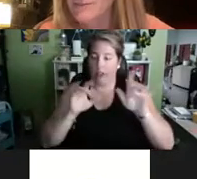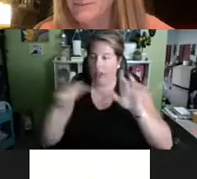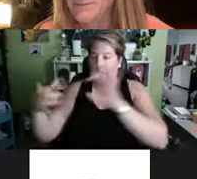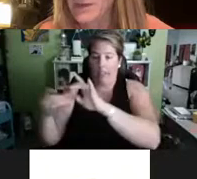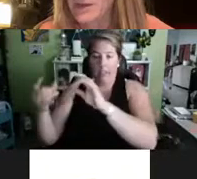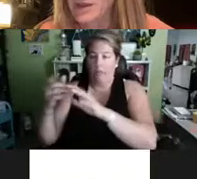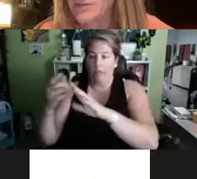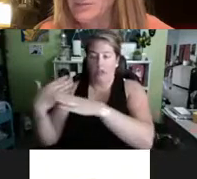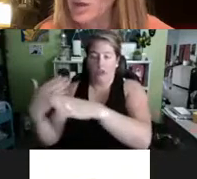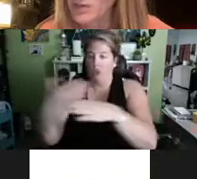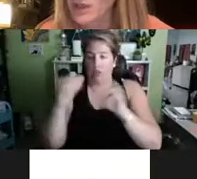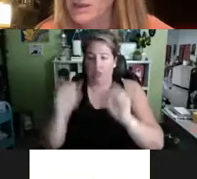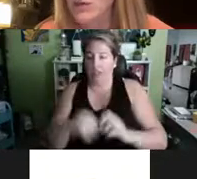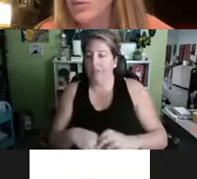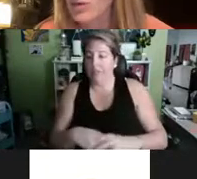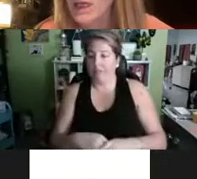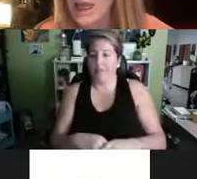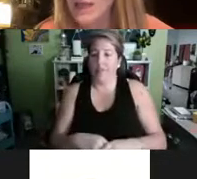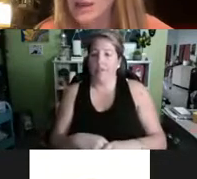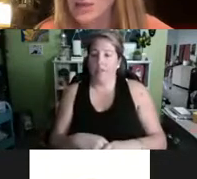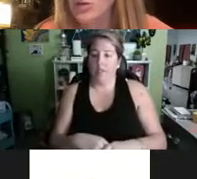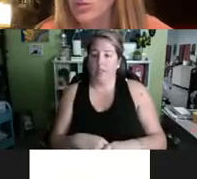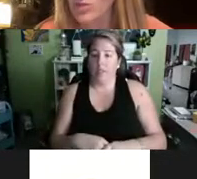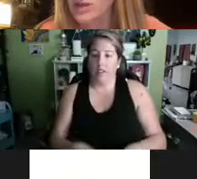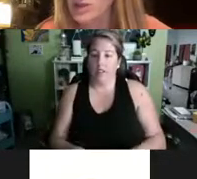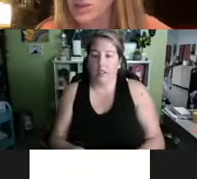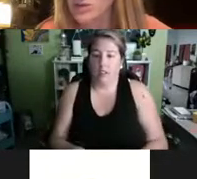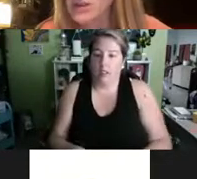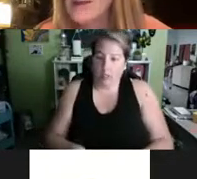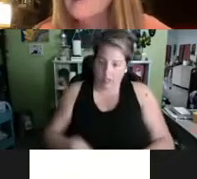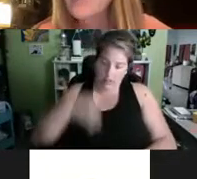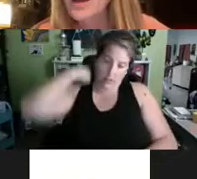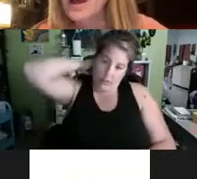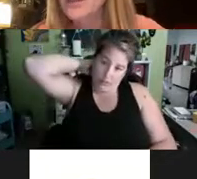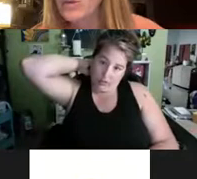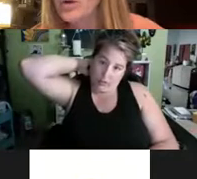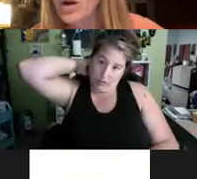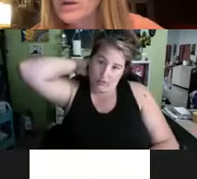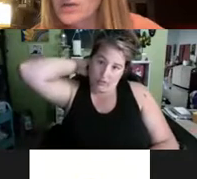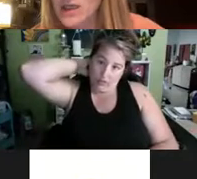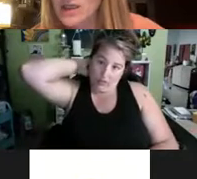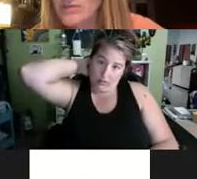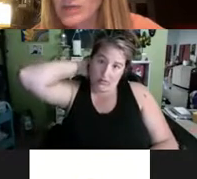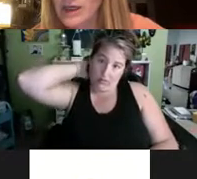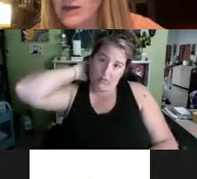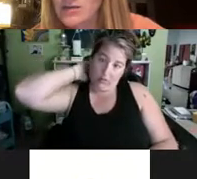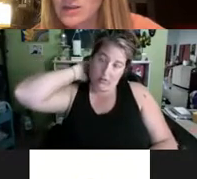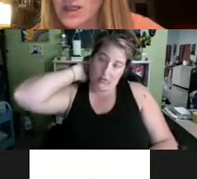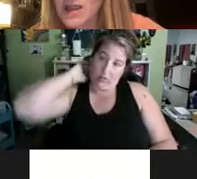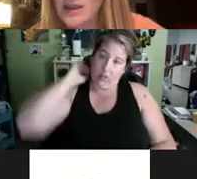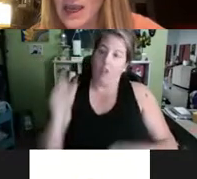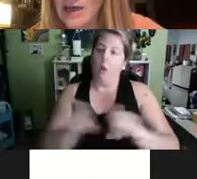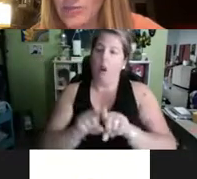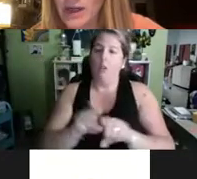neat. Dropbox. I mean, really anything that you would want to use. They were also talking